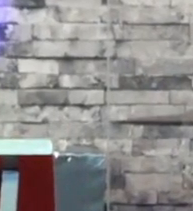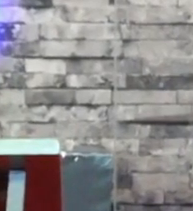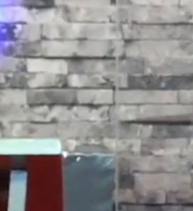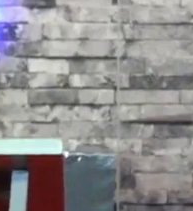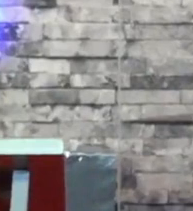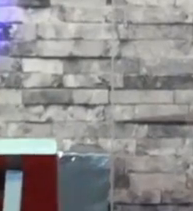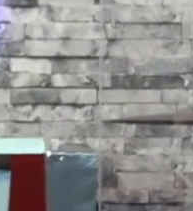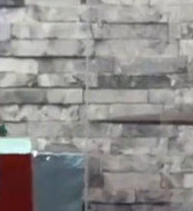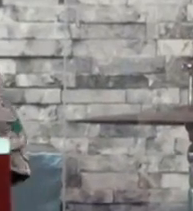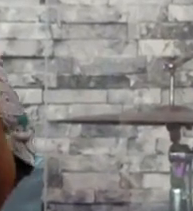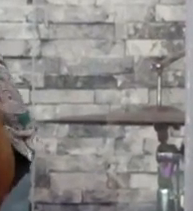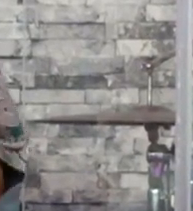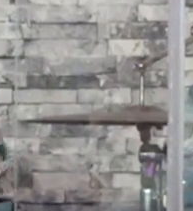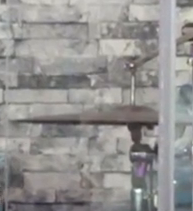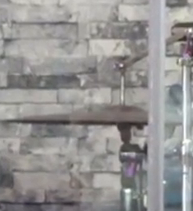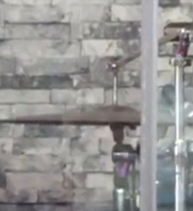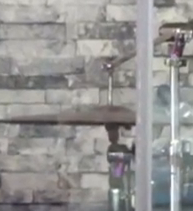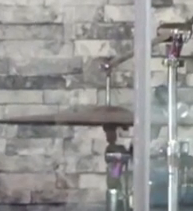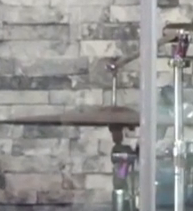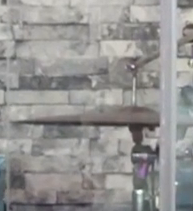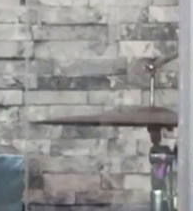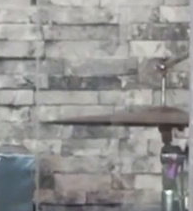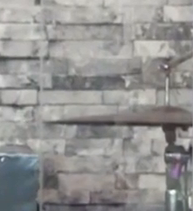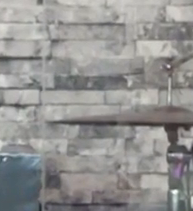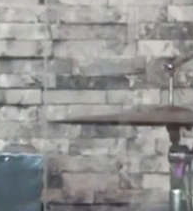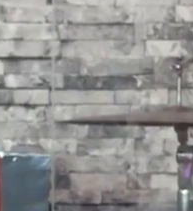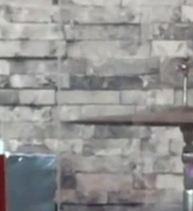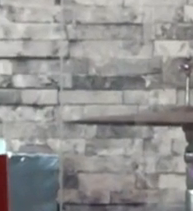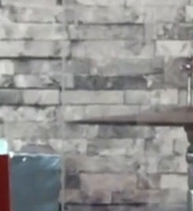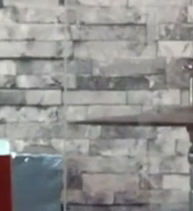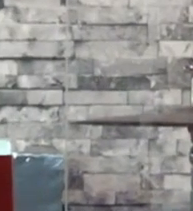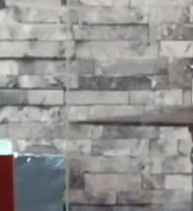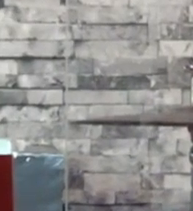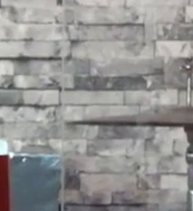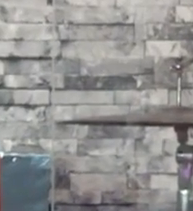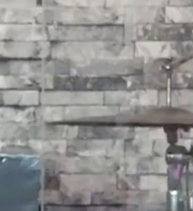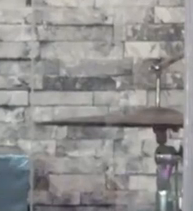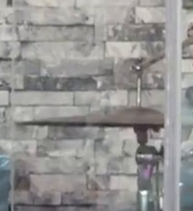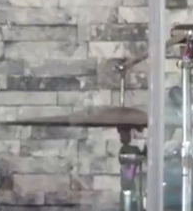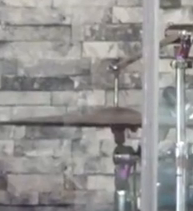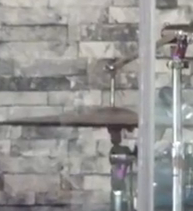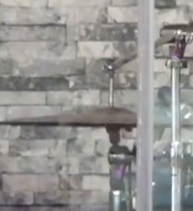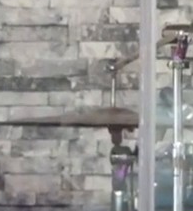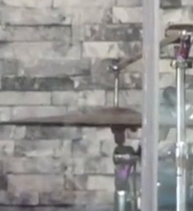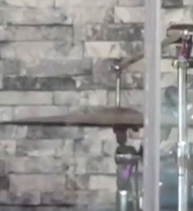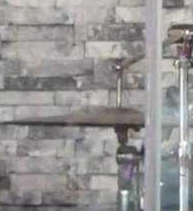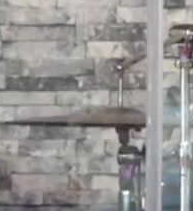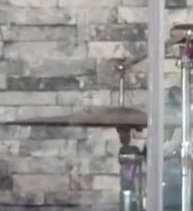that I'm handling today is restoration and redemption at Sechem. Na mada ya leo ni